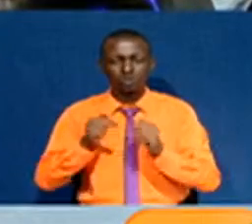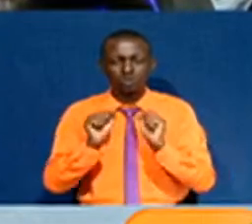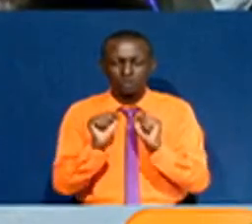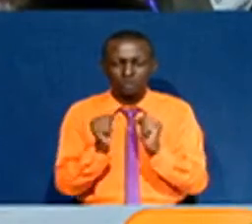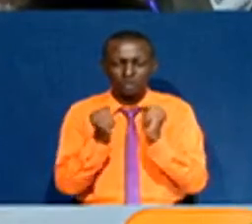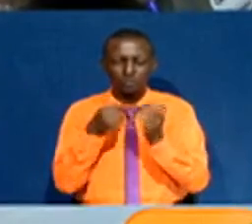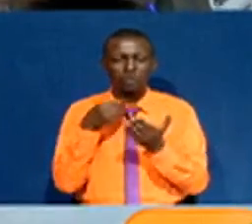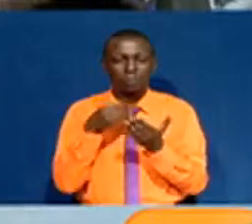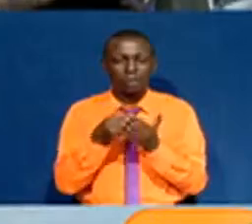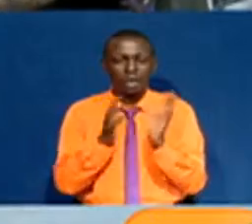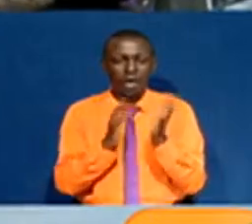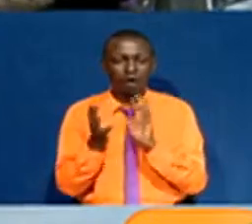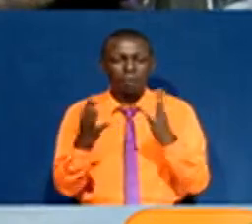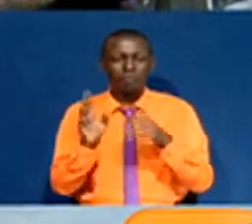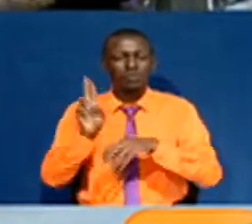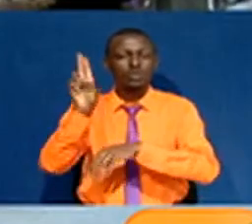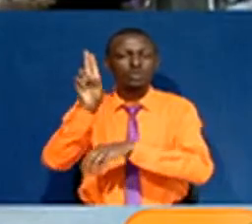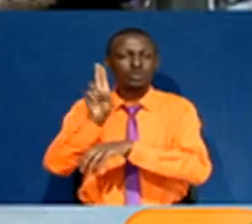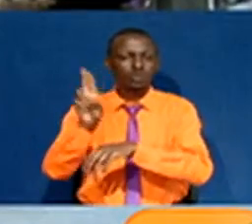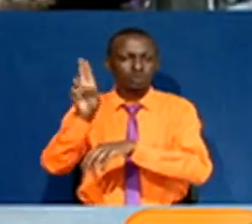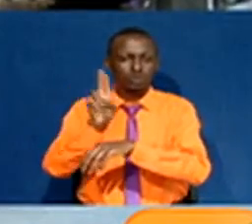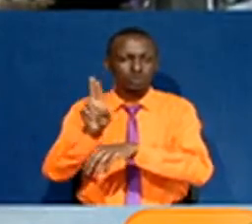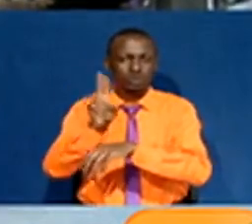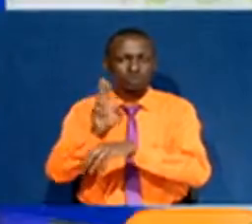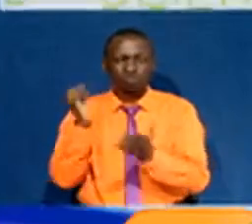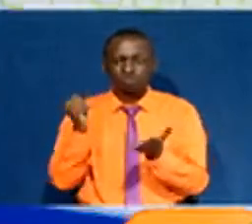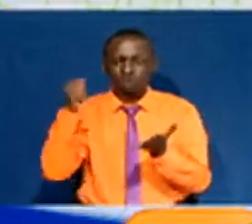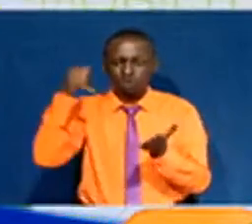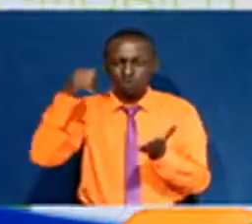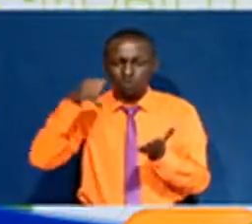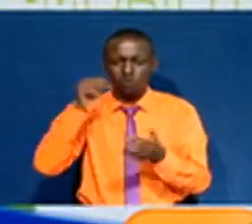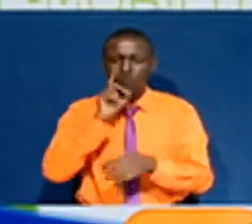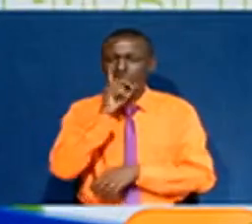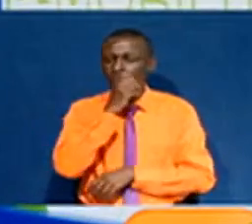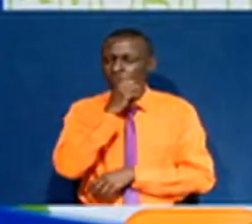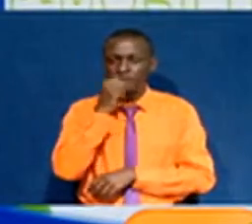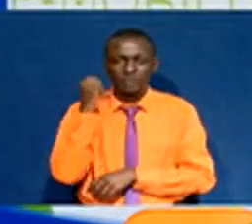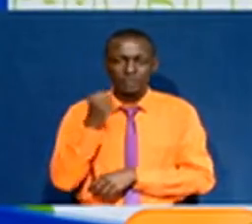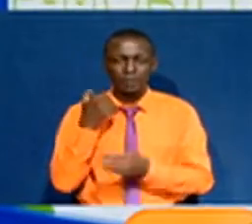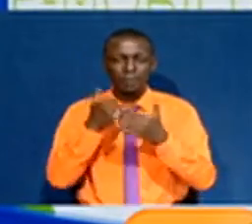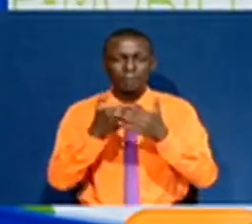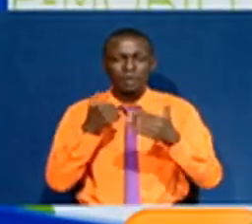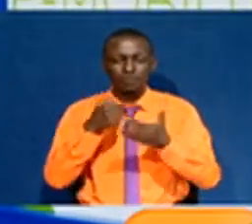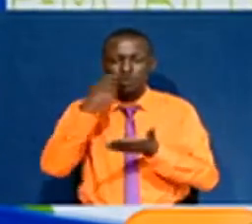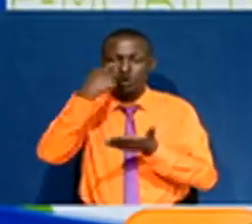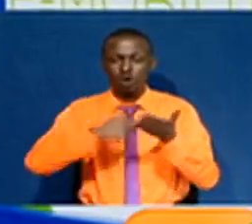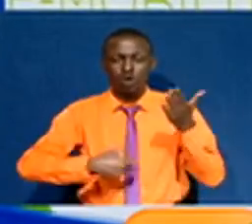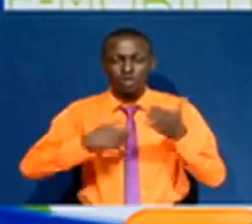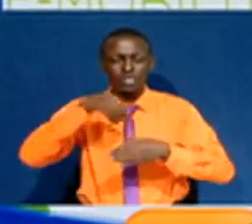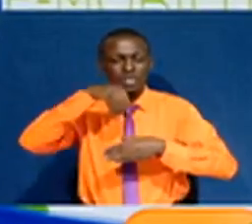for users now at the center of this drive. The initial investment cost is